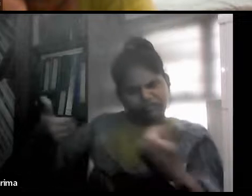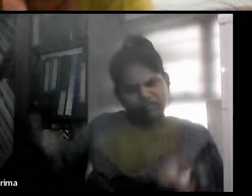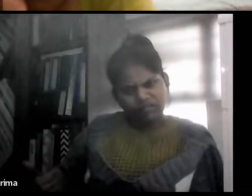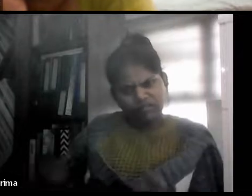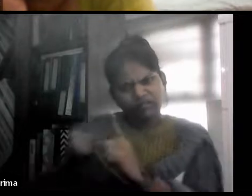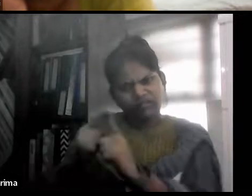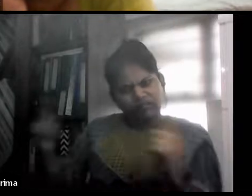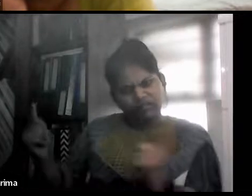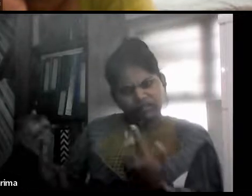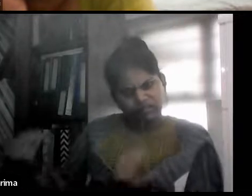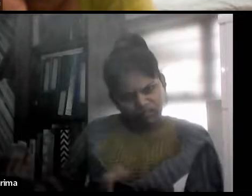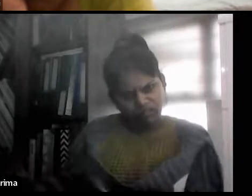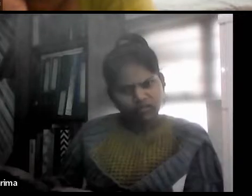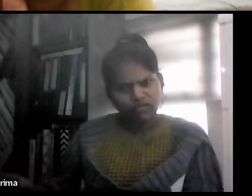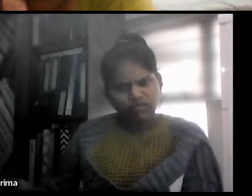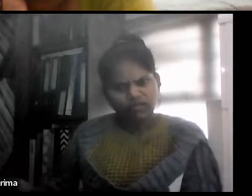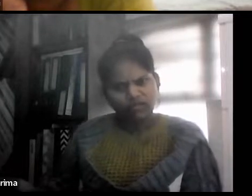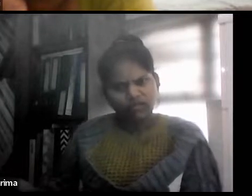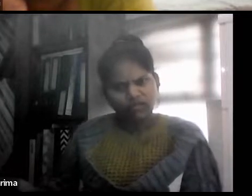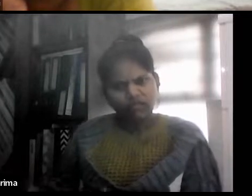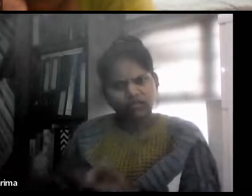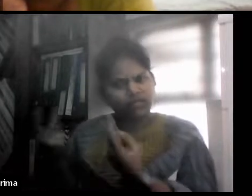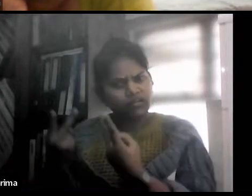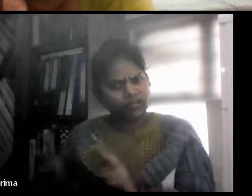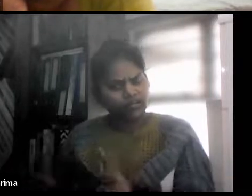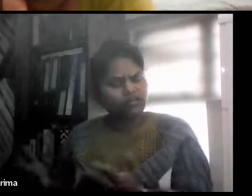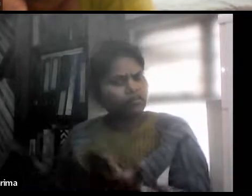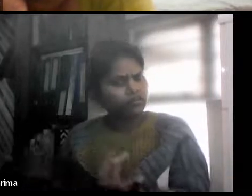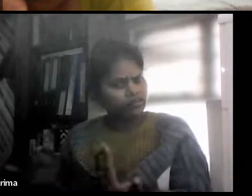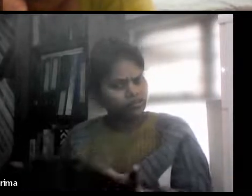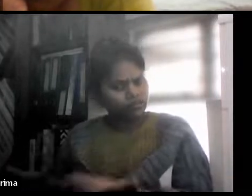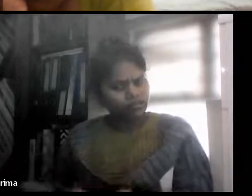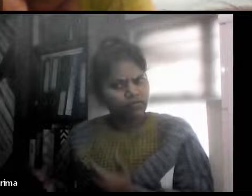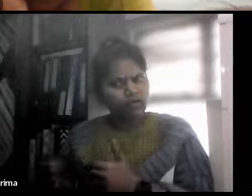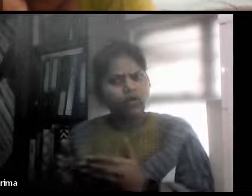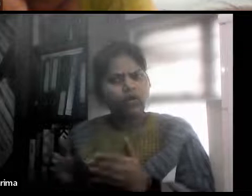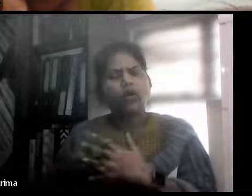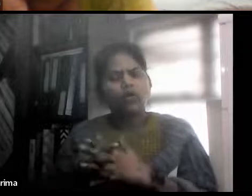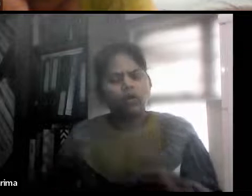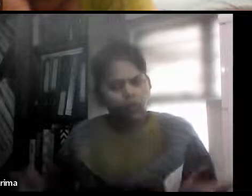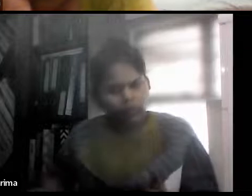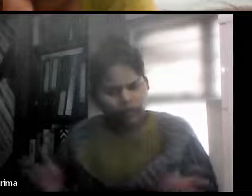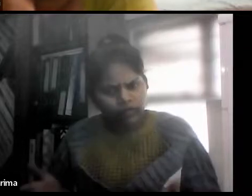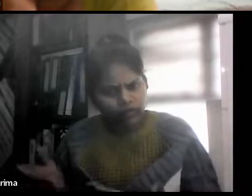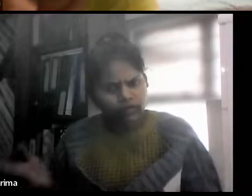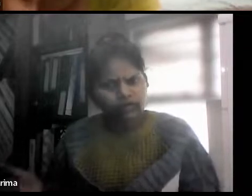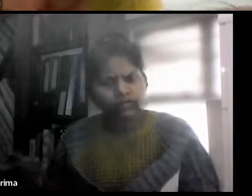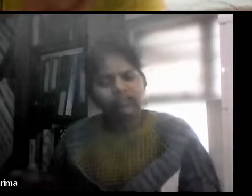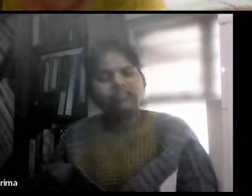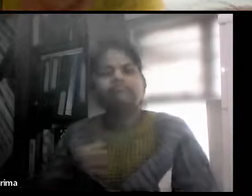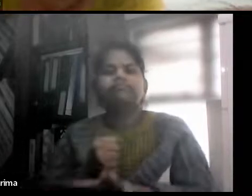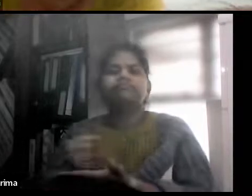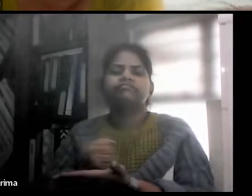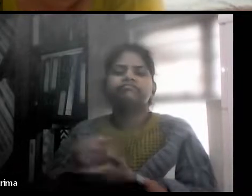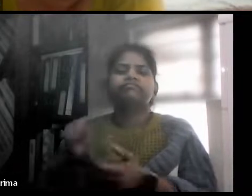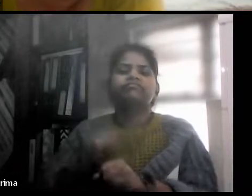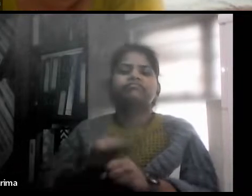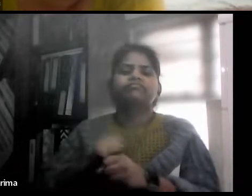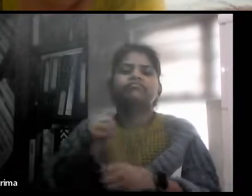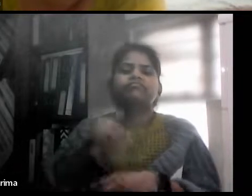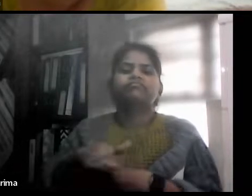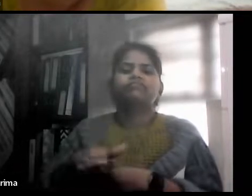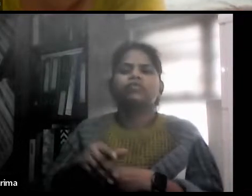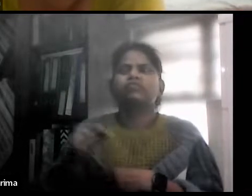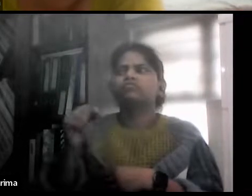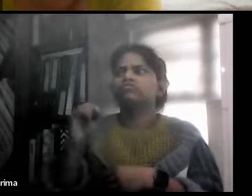differently abled welfare. Right? So this is how it is being practiced, and the people, they don't even stay there for 6